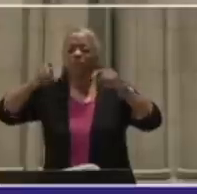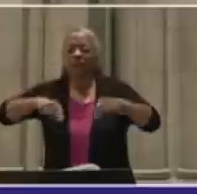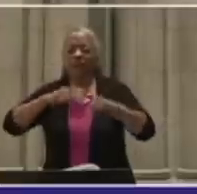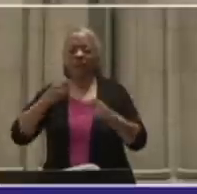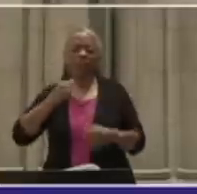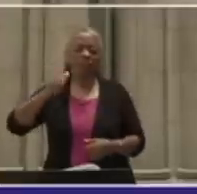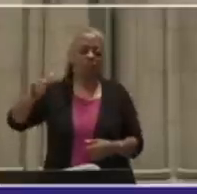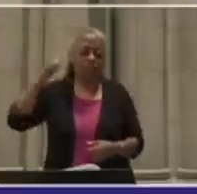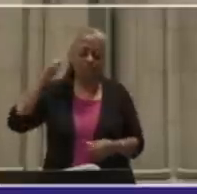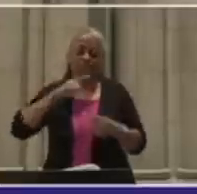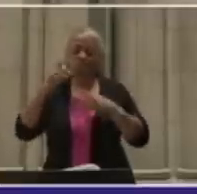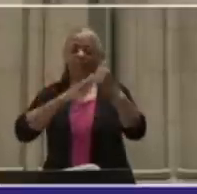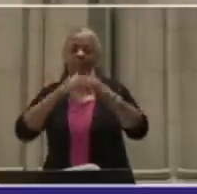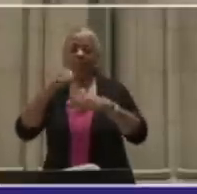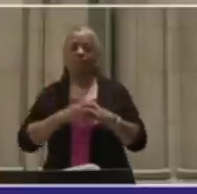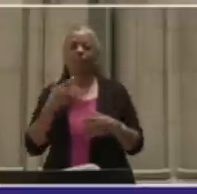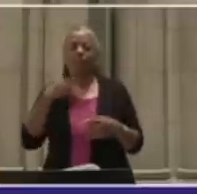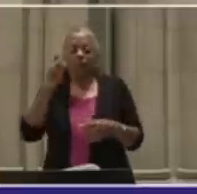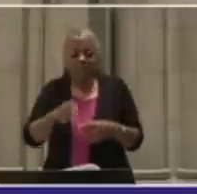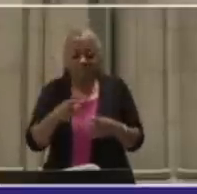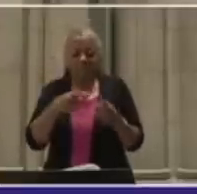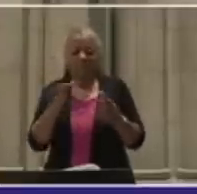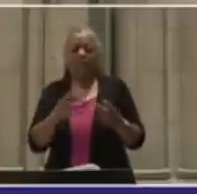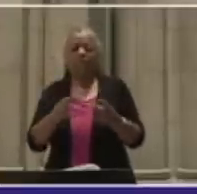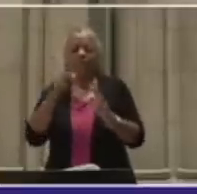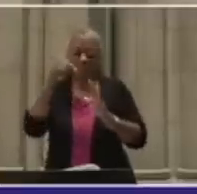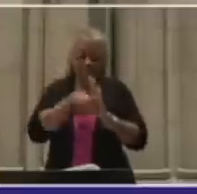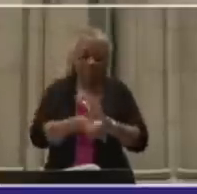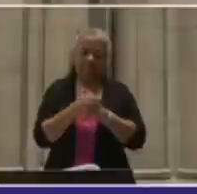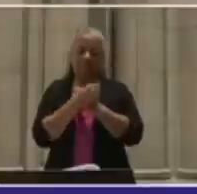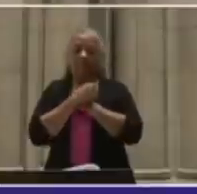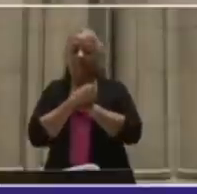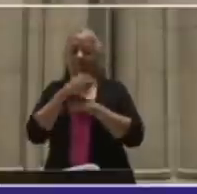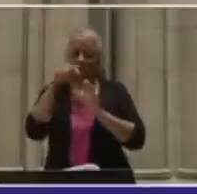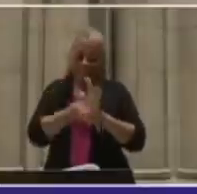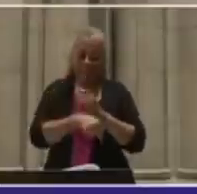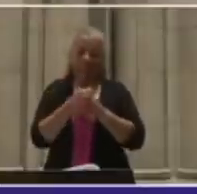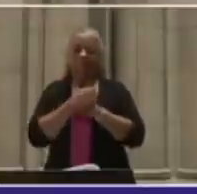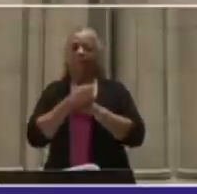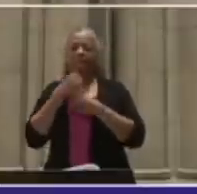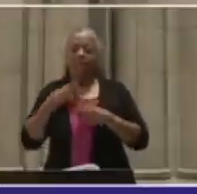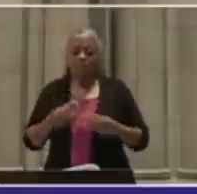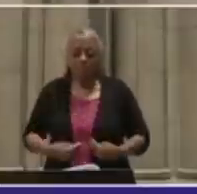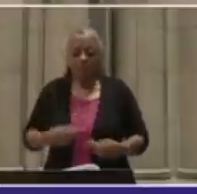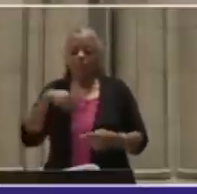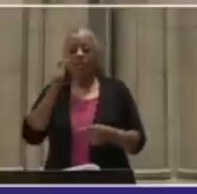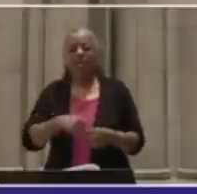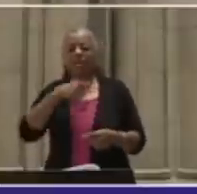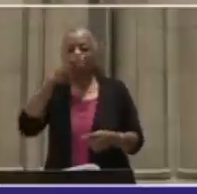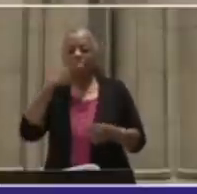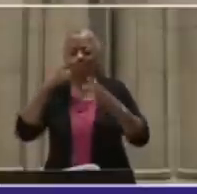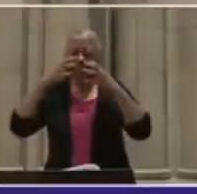and refuse to be comforted. We need from the place of deep love of humanity. We need